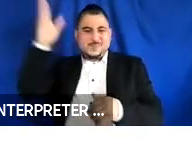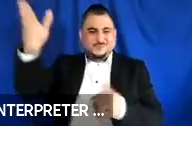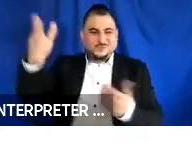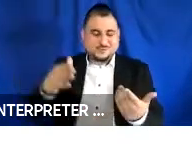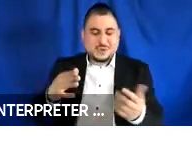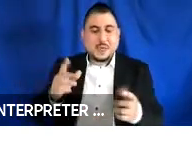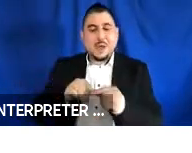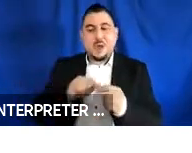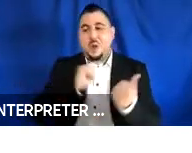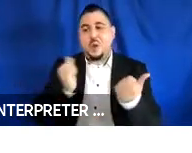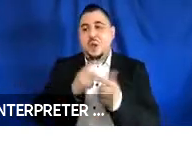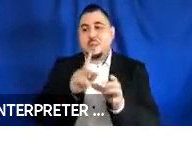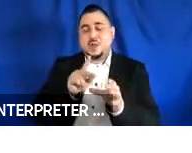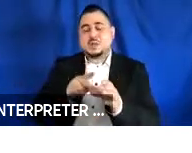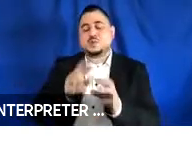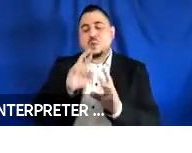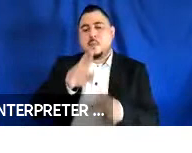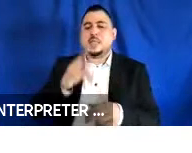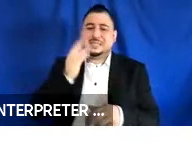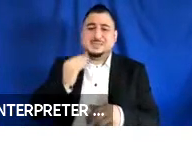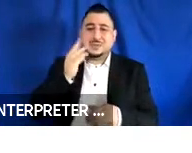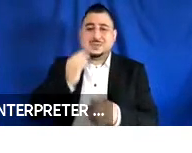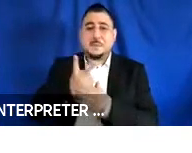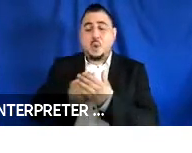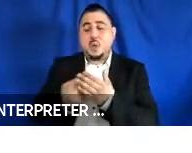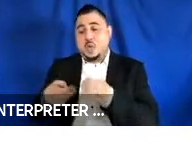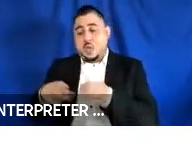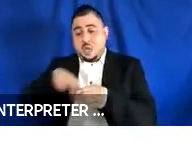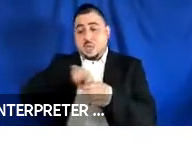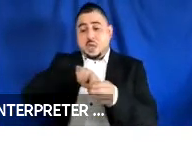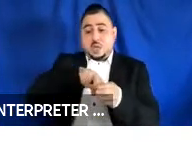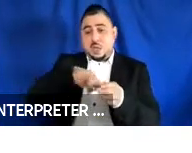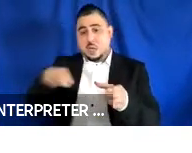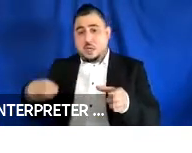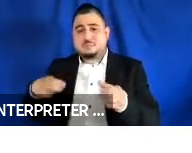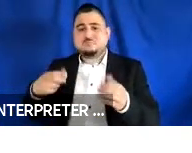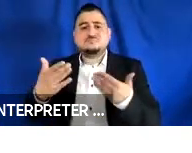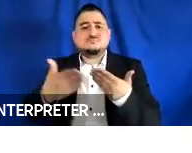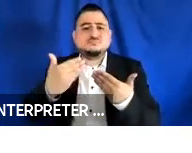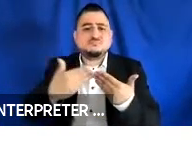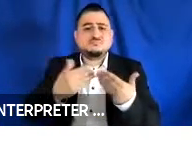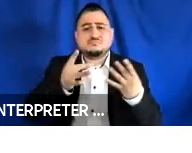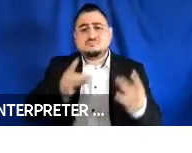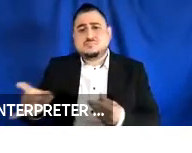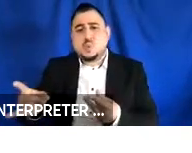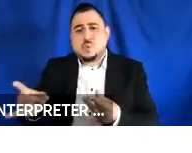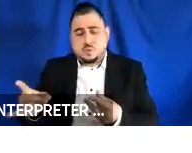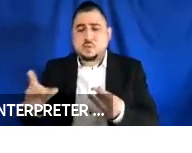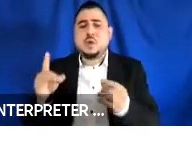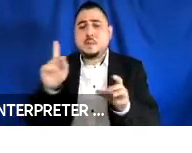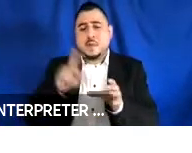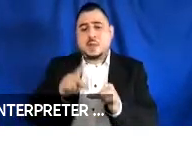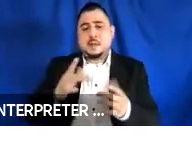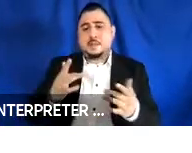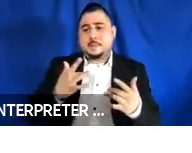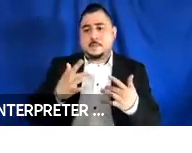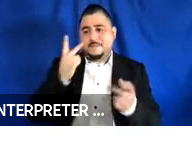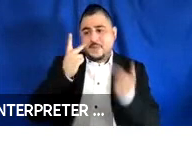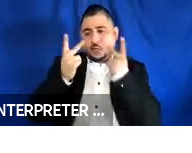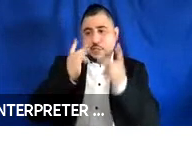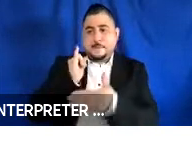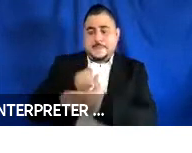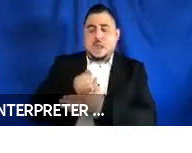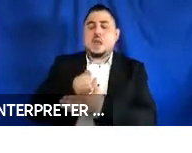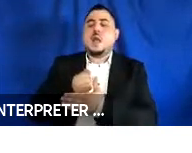the participants reported that the experience in both entering and exiting was easy and smooth. Participants who were visually impaired specifically remarked